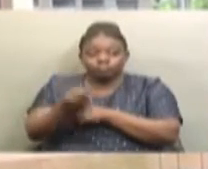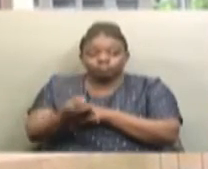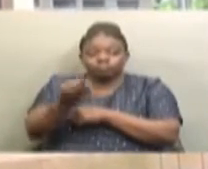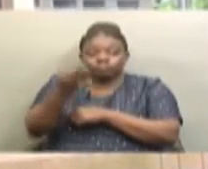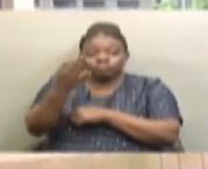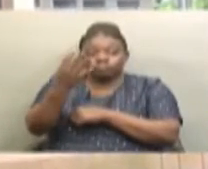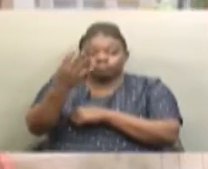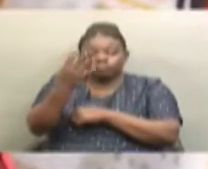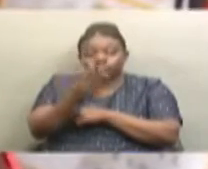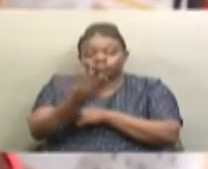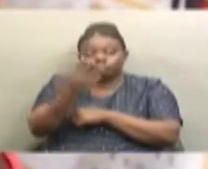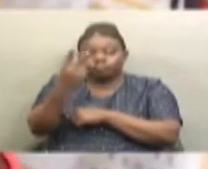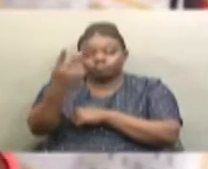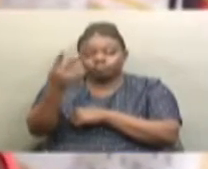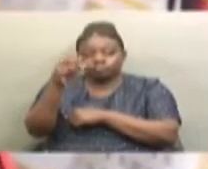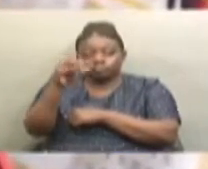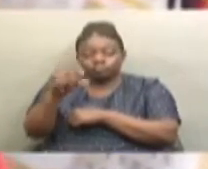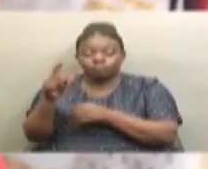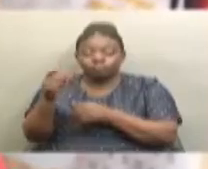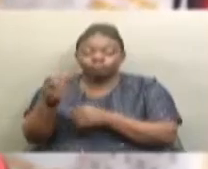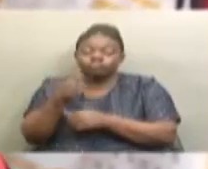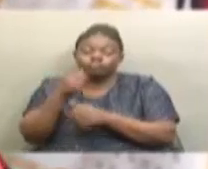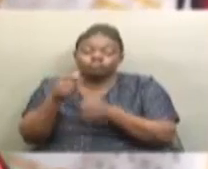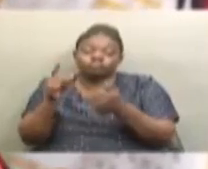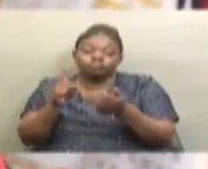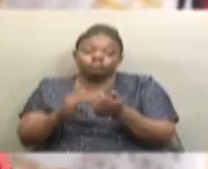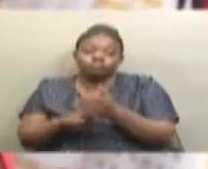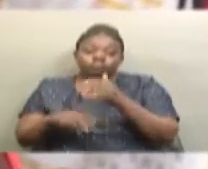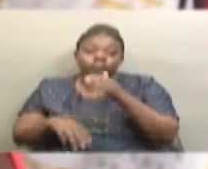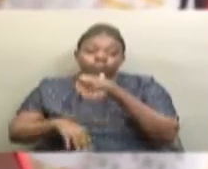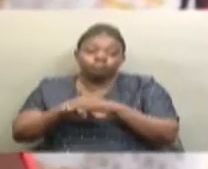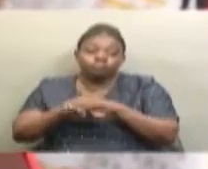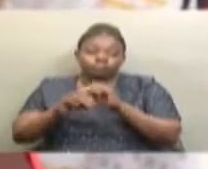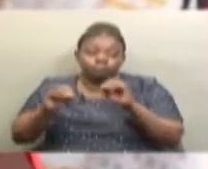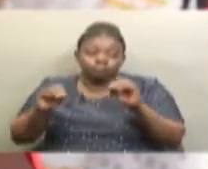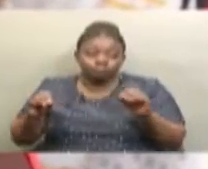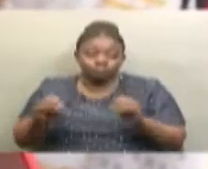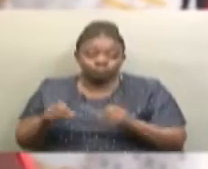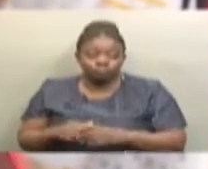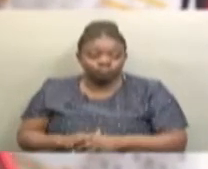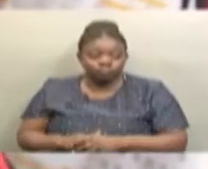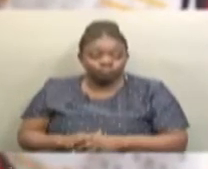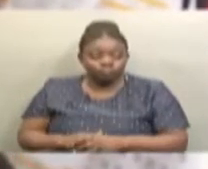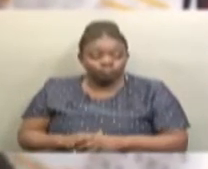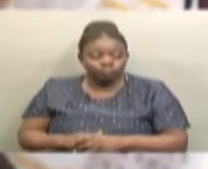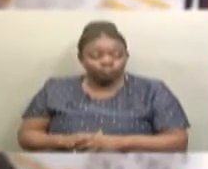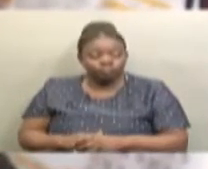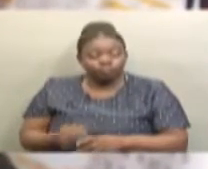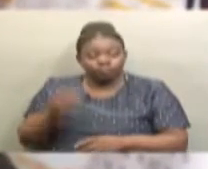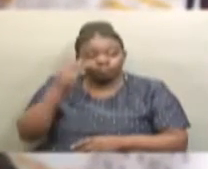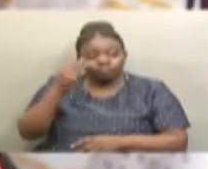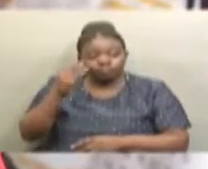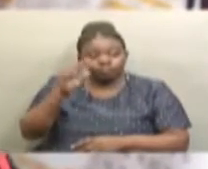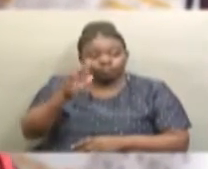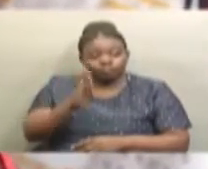13,329 ng'eddagala libafuna tebibamala wadde. Bufuna omwezi gwokka twakalaba abalwadde